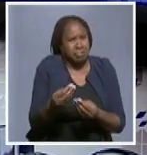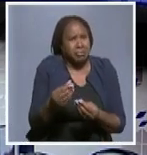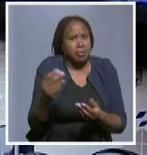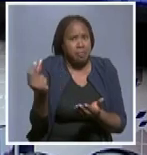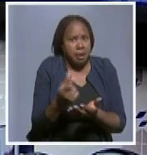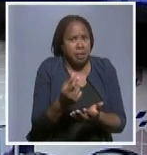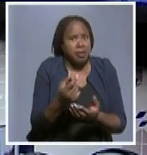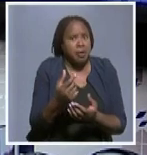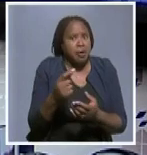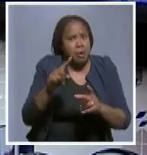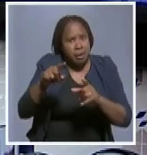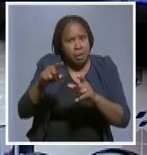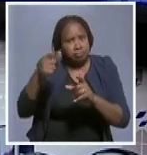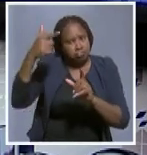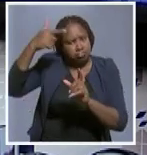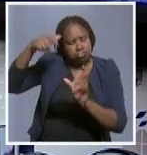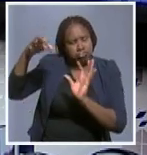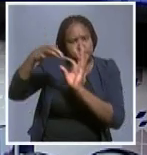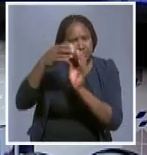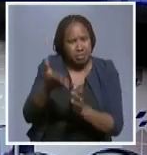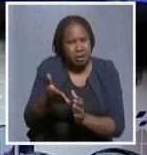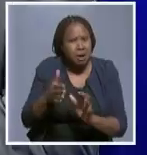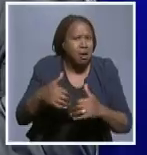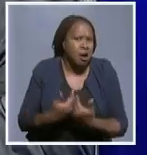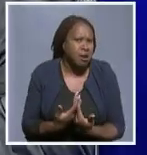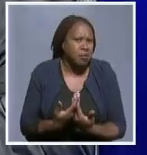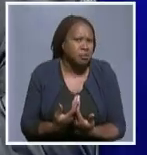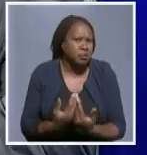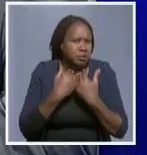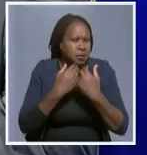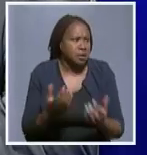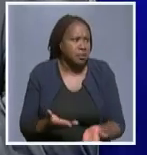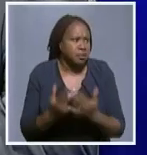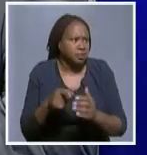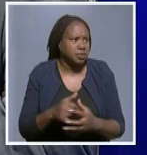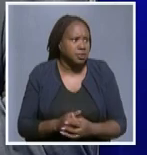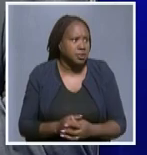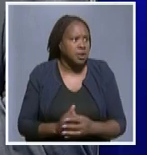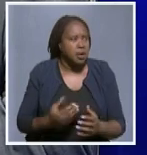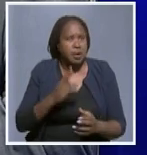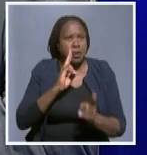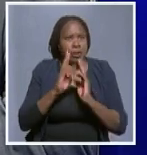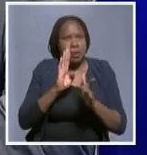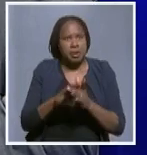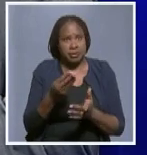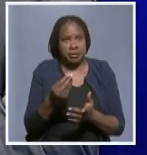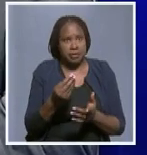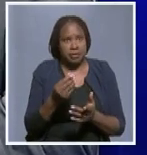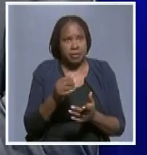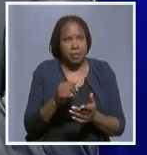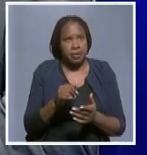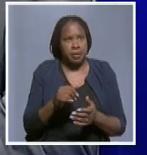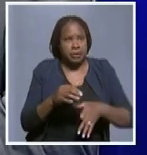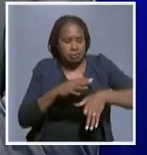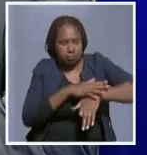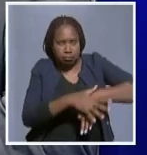this undertaking from your perspective? First of all, I want to speak a little bit about the cost, because to fly over the whole country,